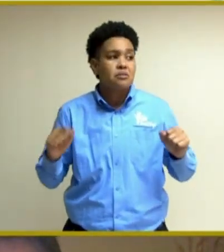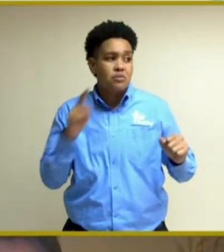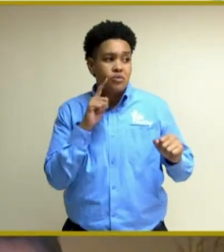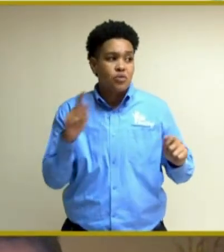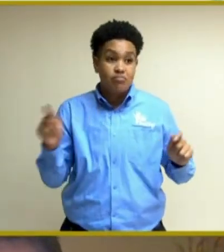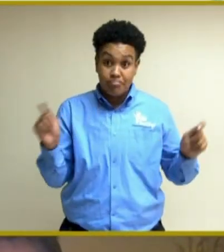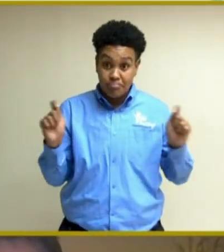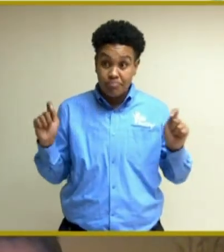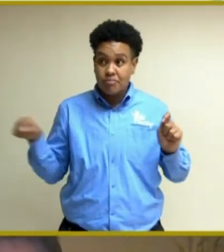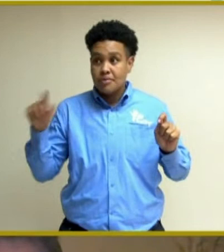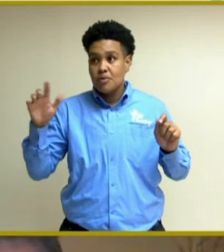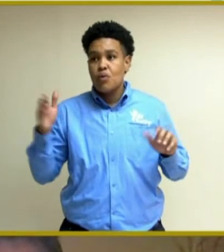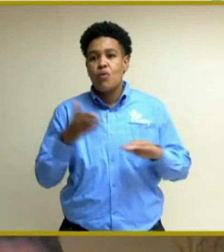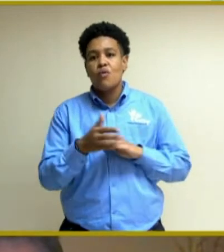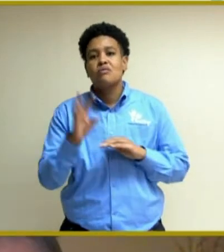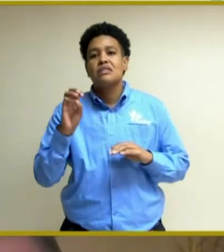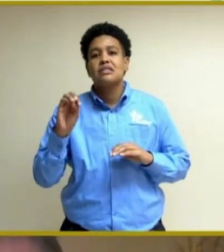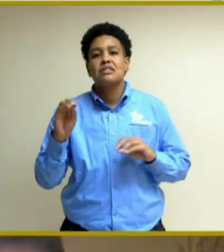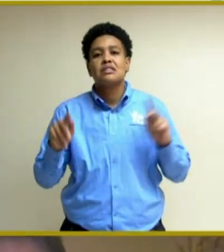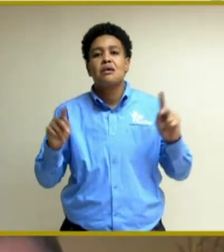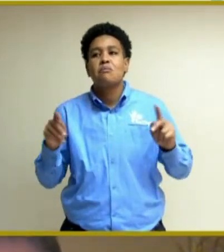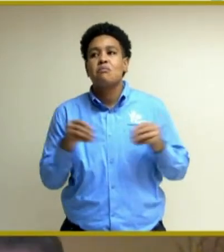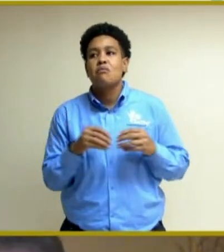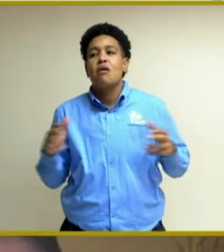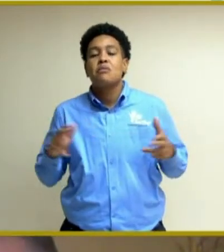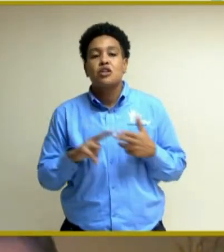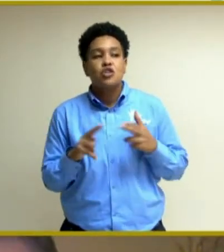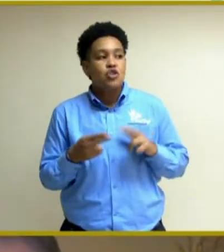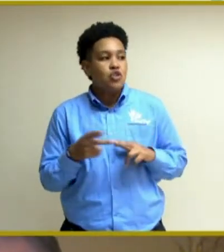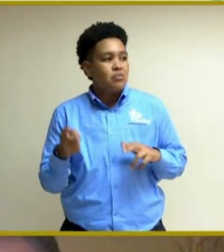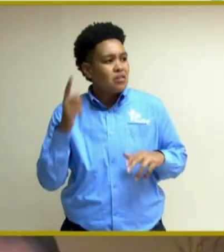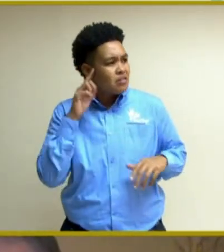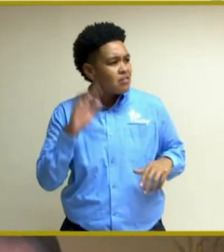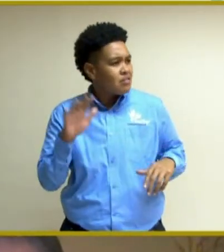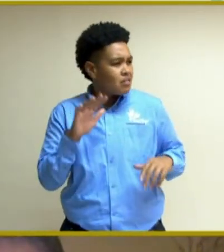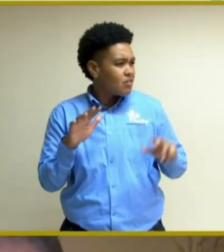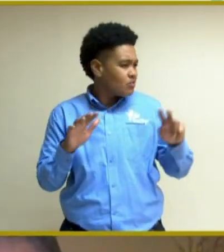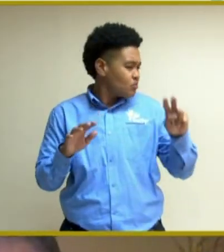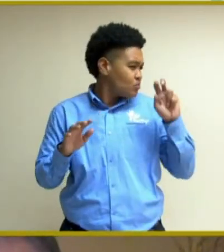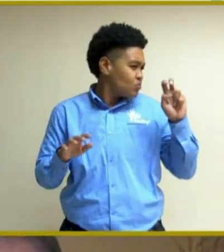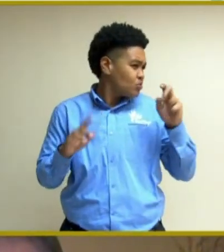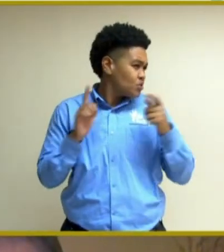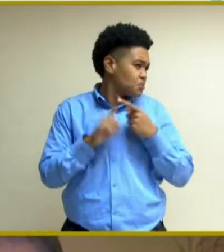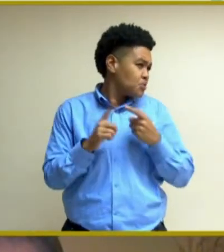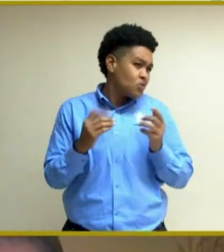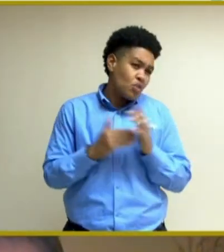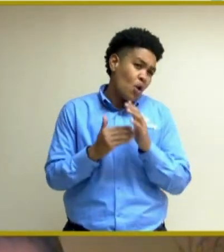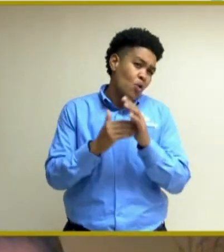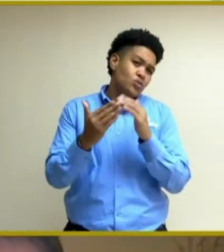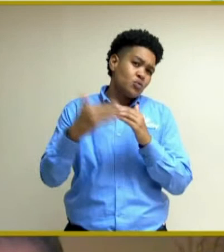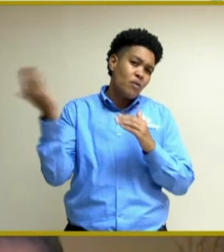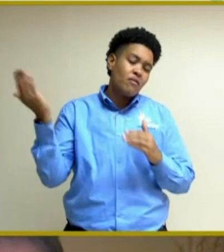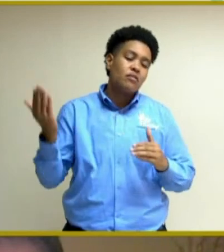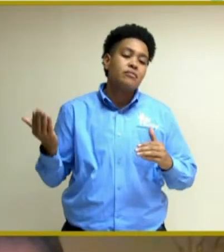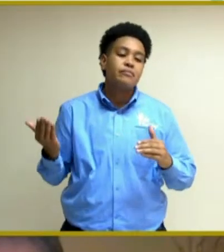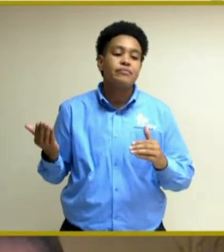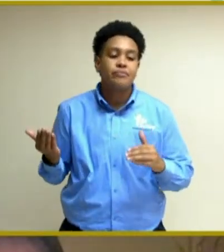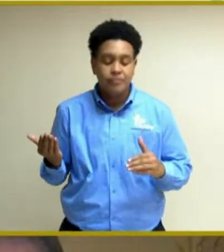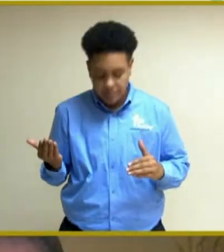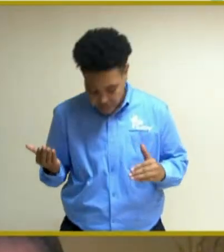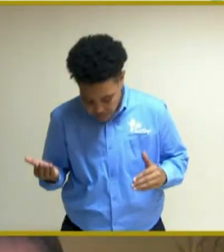fence that over 60 population, numbering, I think, somewhere in the region of 200 plus thousand.